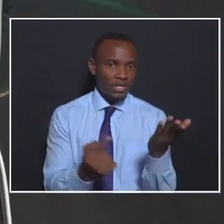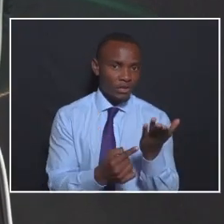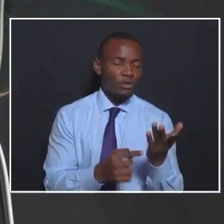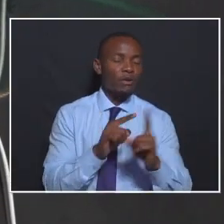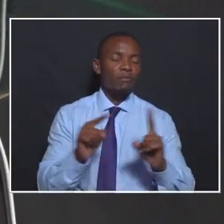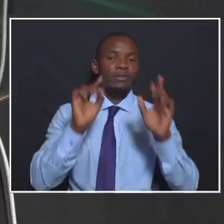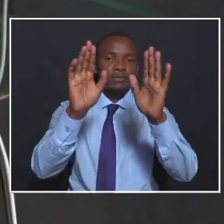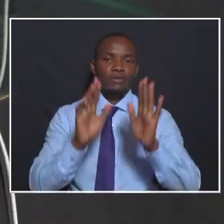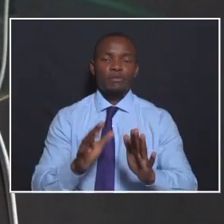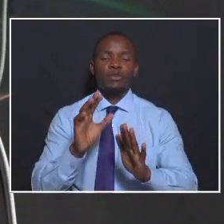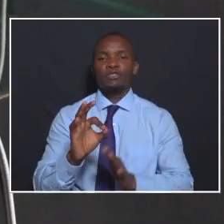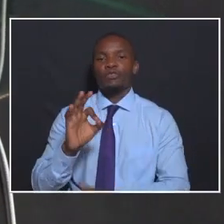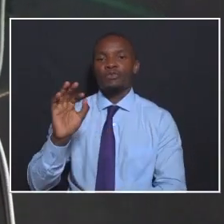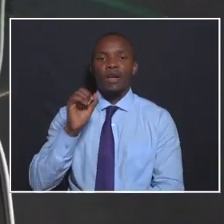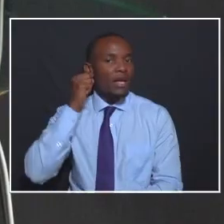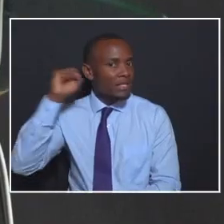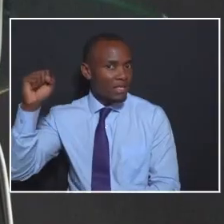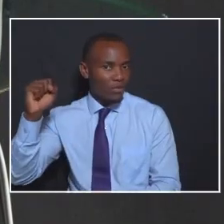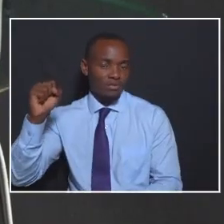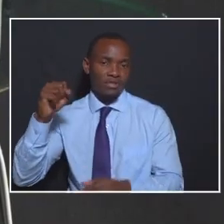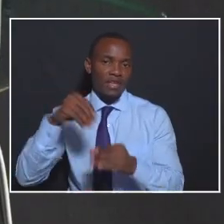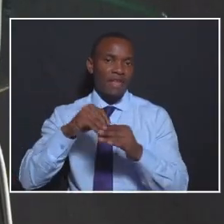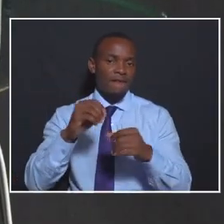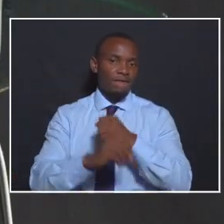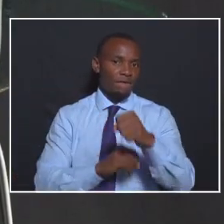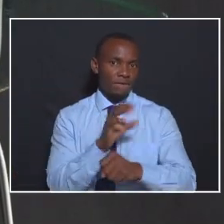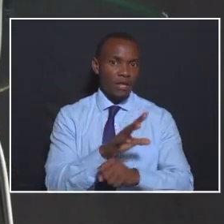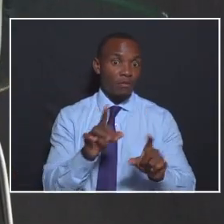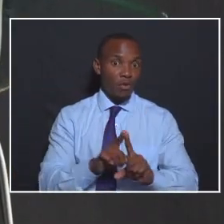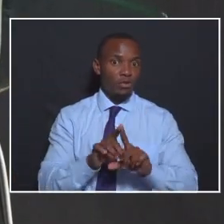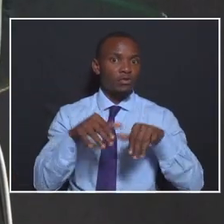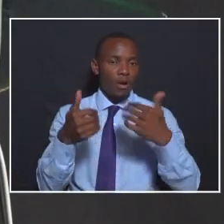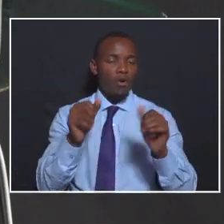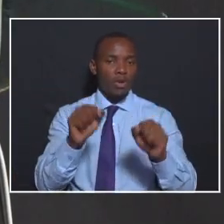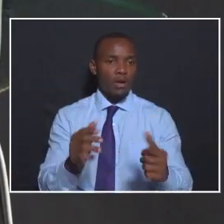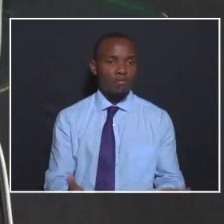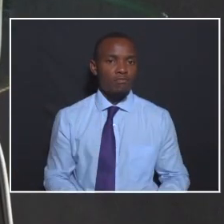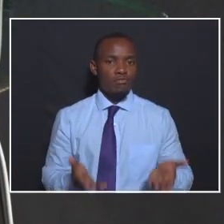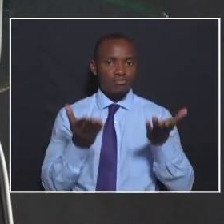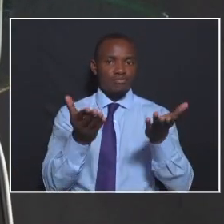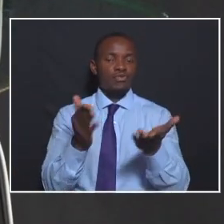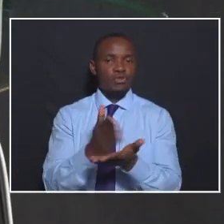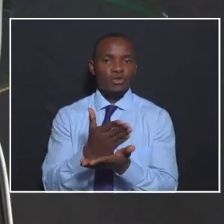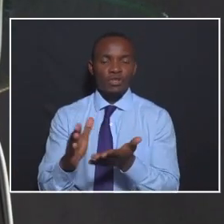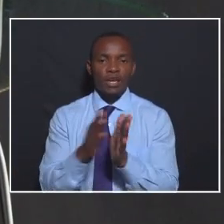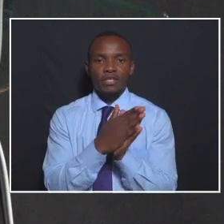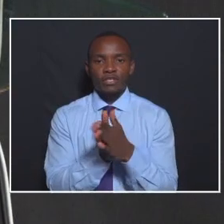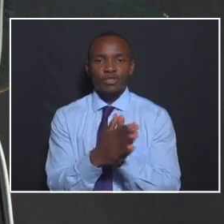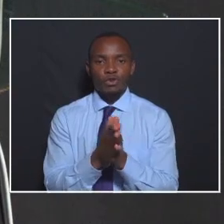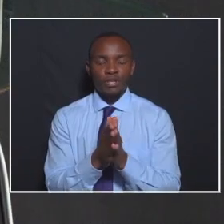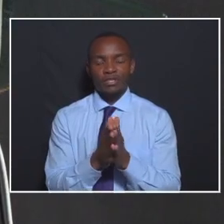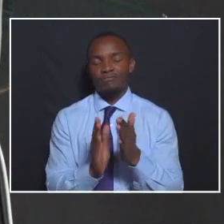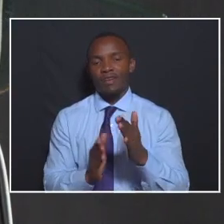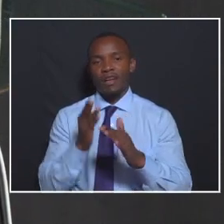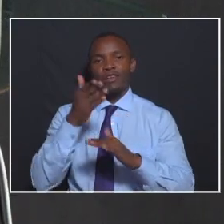of sound in film and how we can enhance that to tell stories